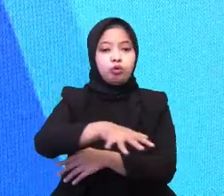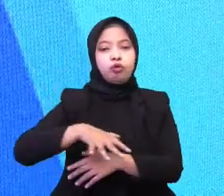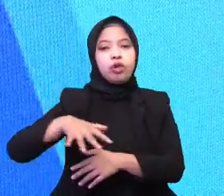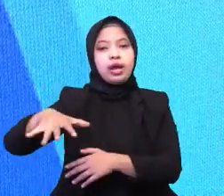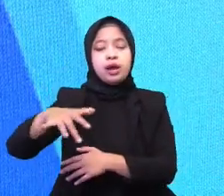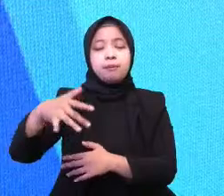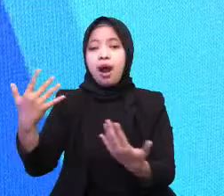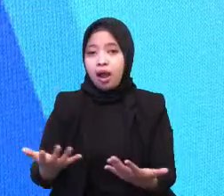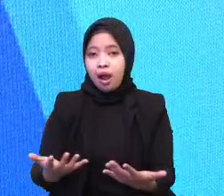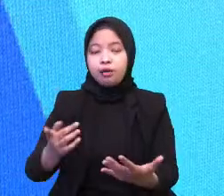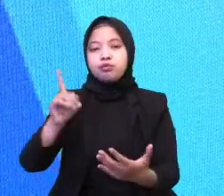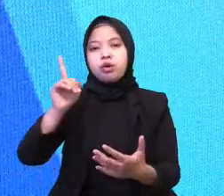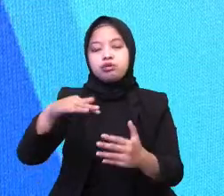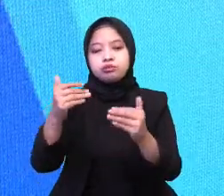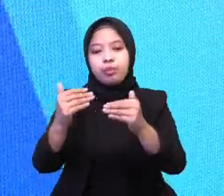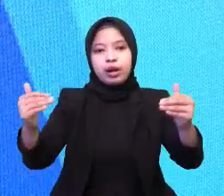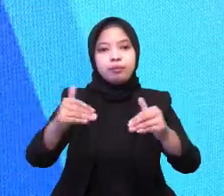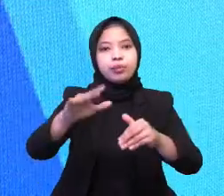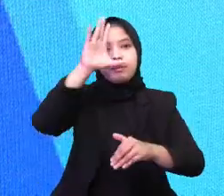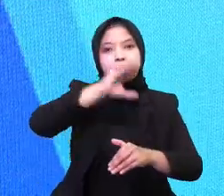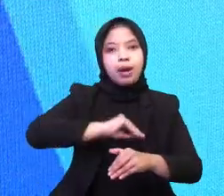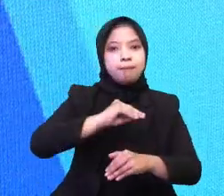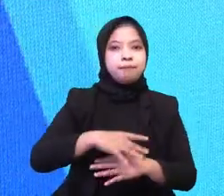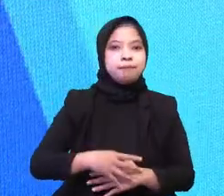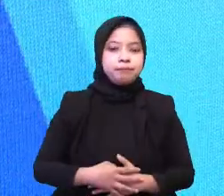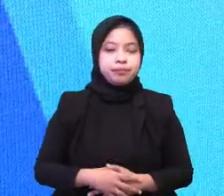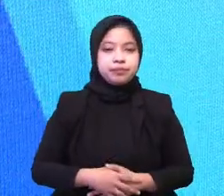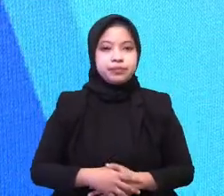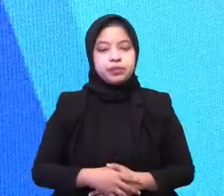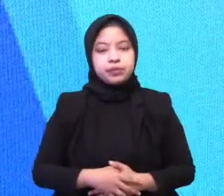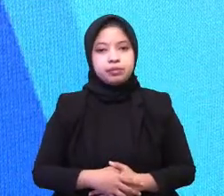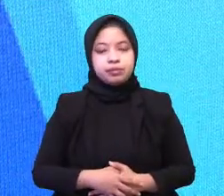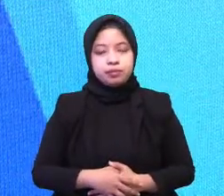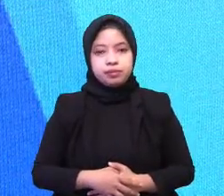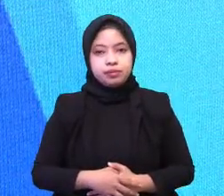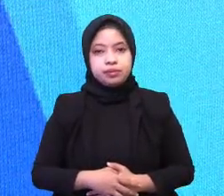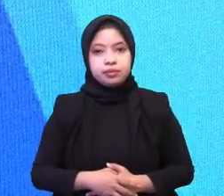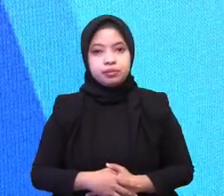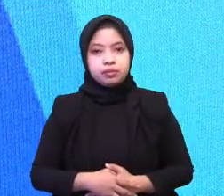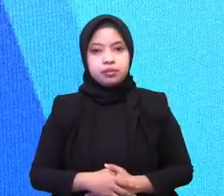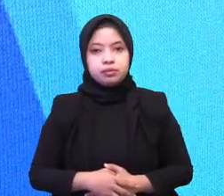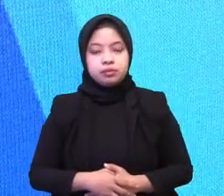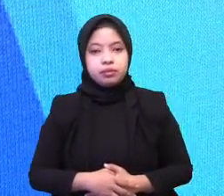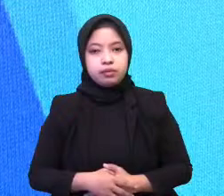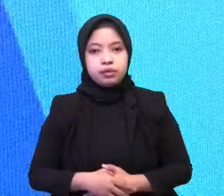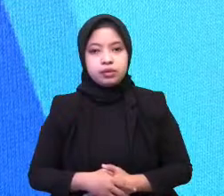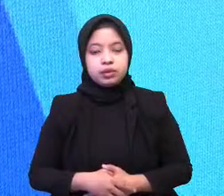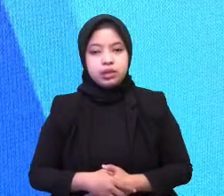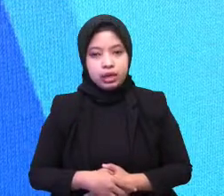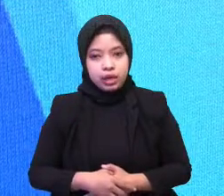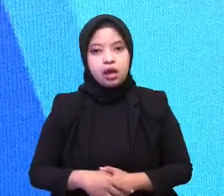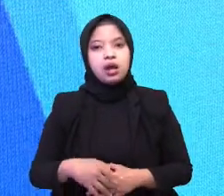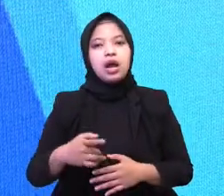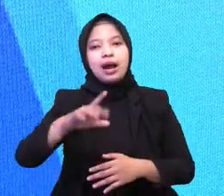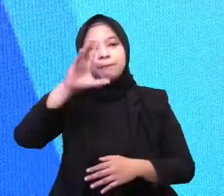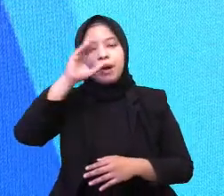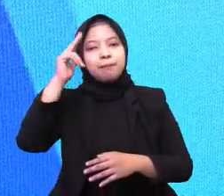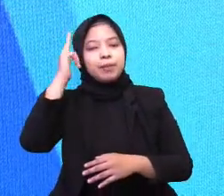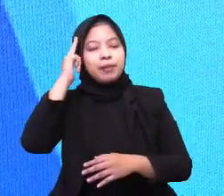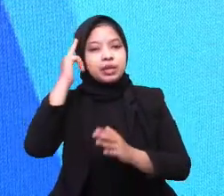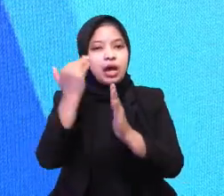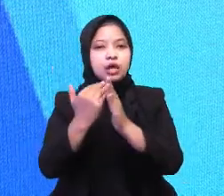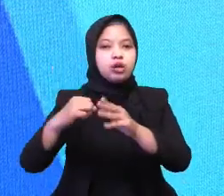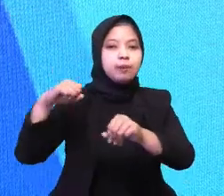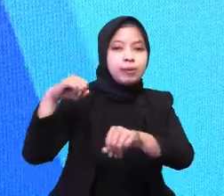travelers. And at present, to achieve good implementations of policy, the